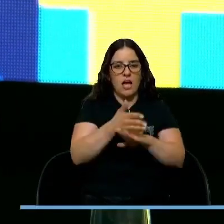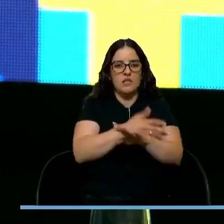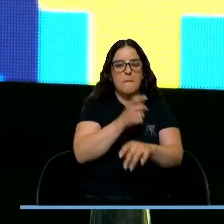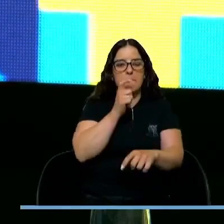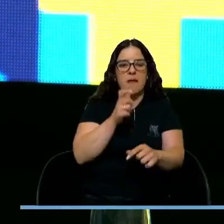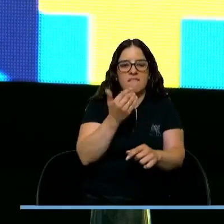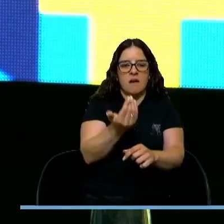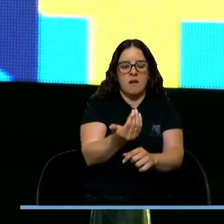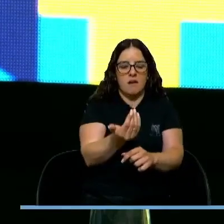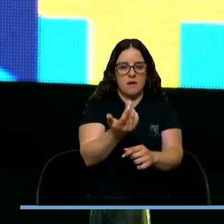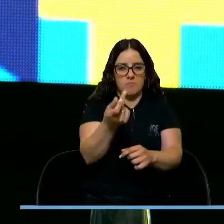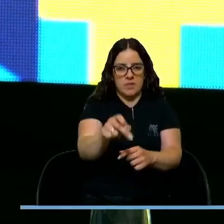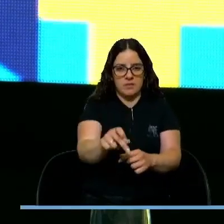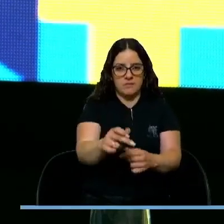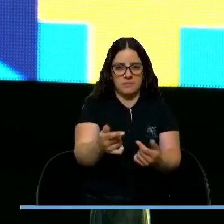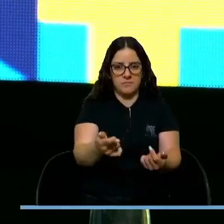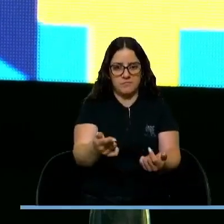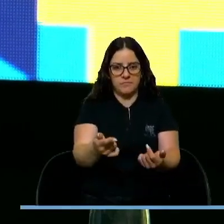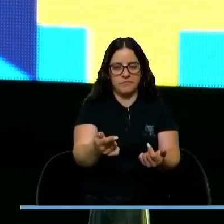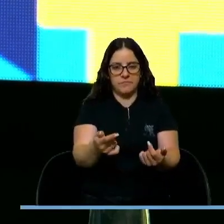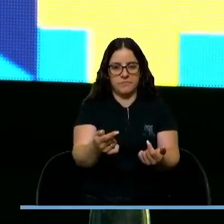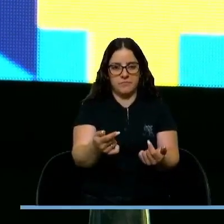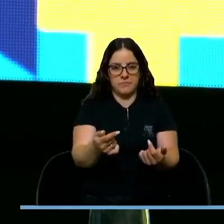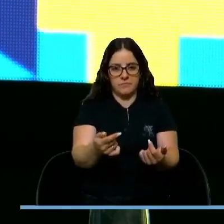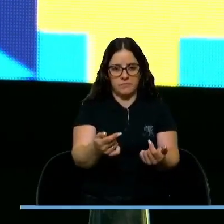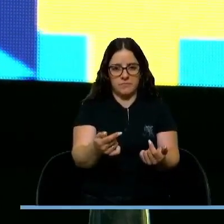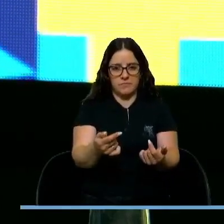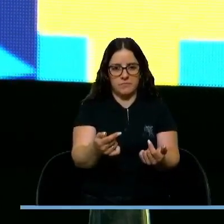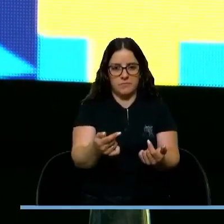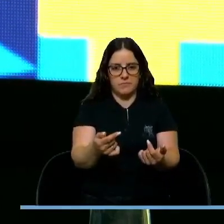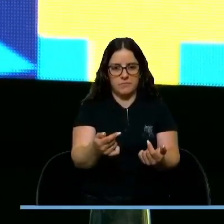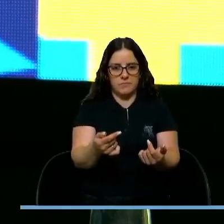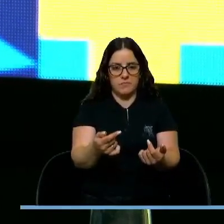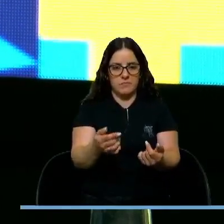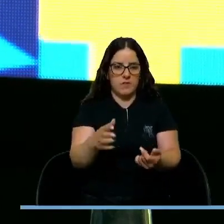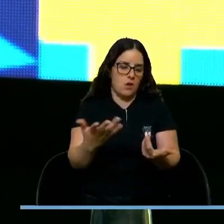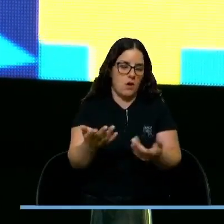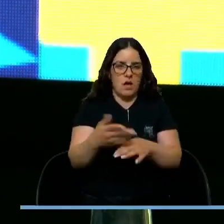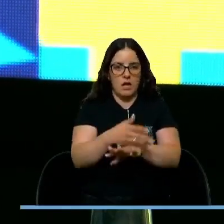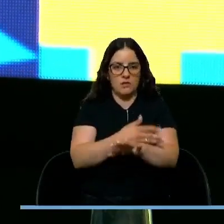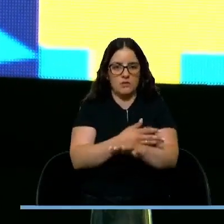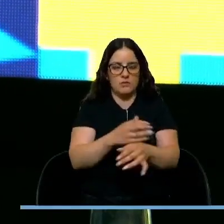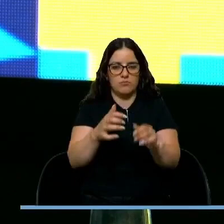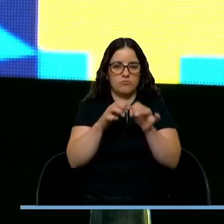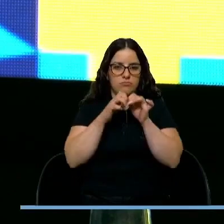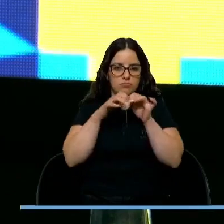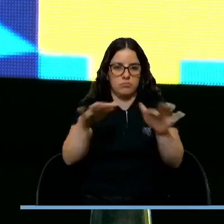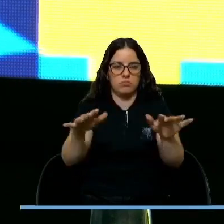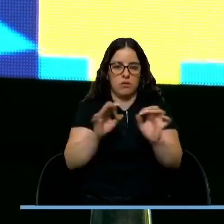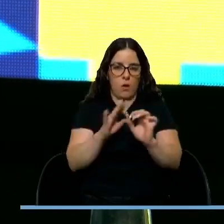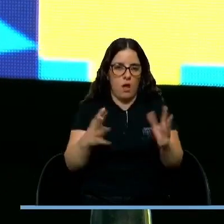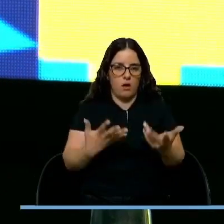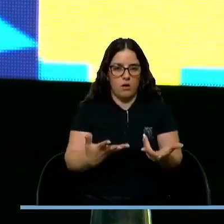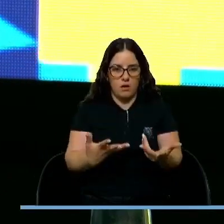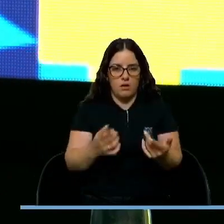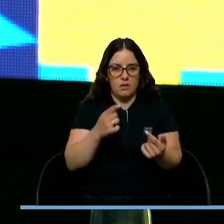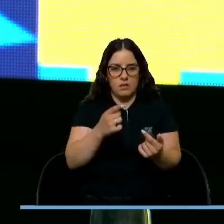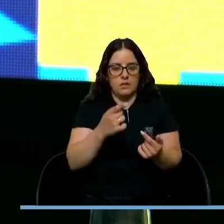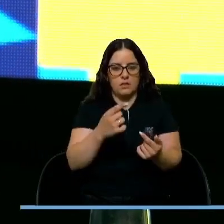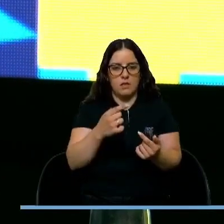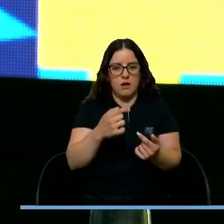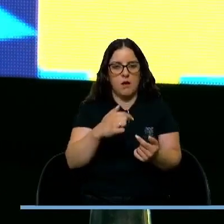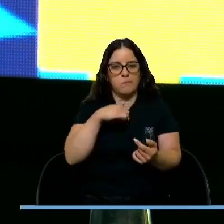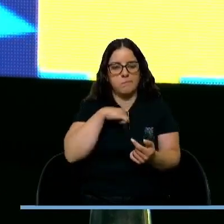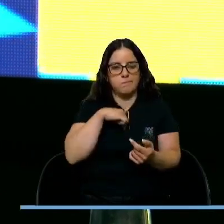so widely spread out as it is today. And this is in the heart of the DNA of the Ericsson